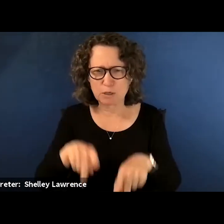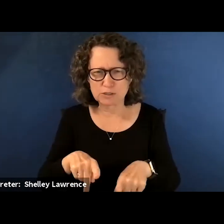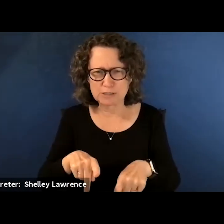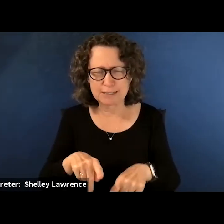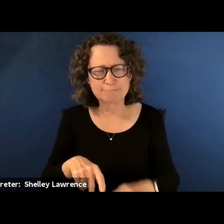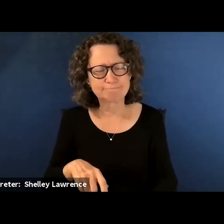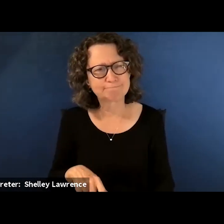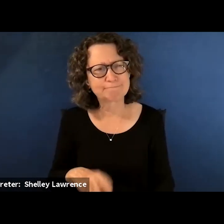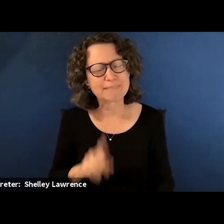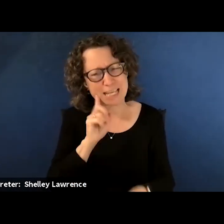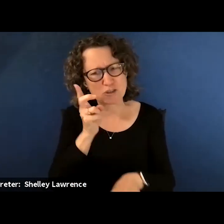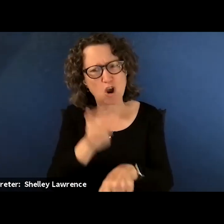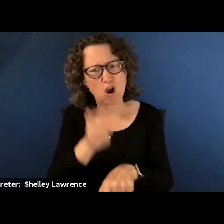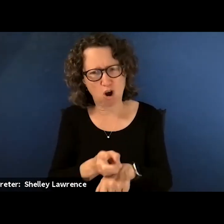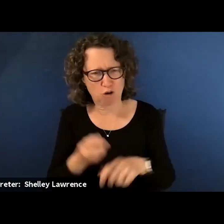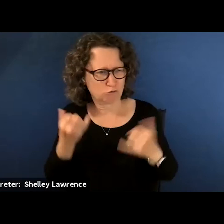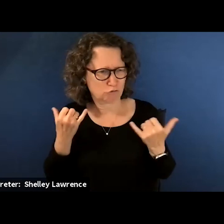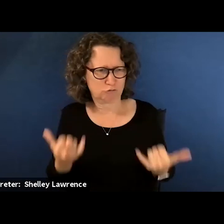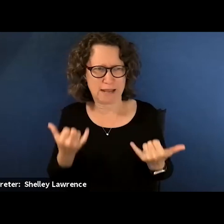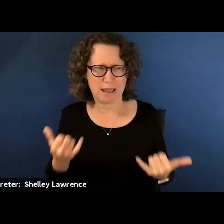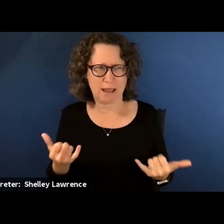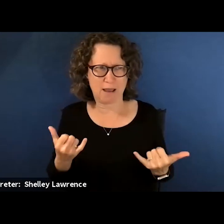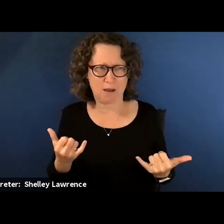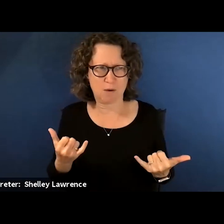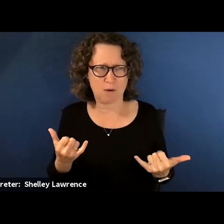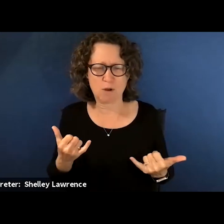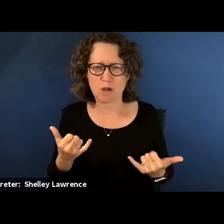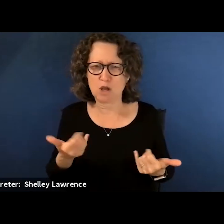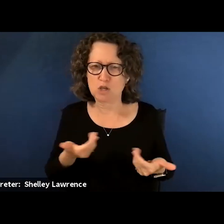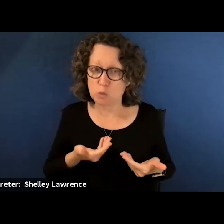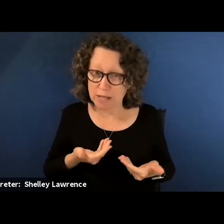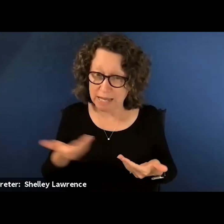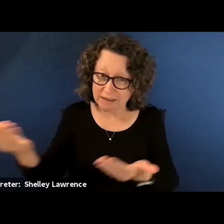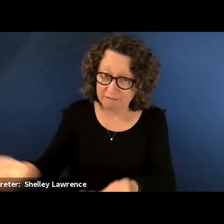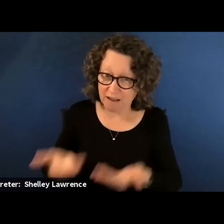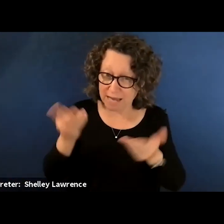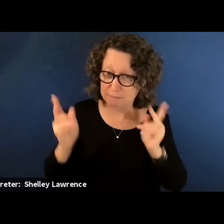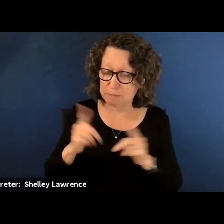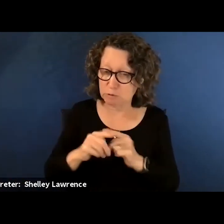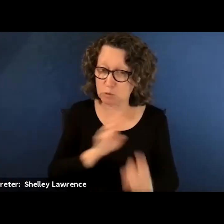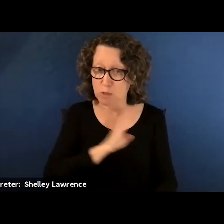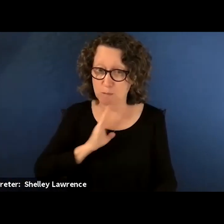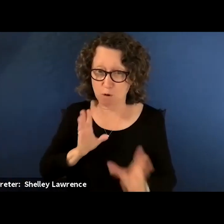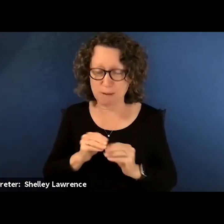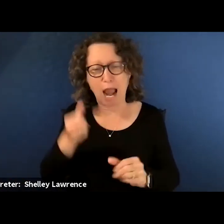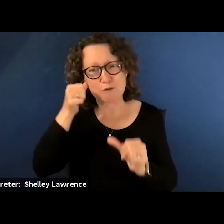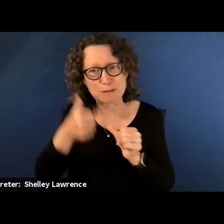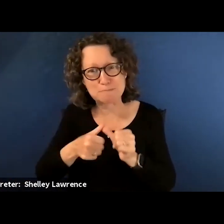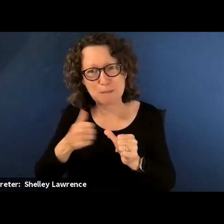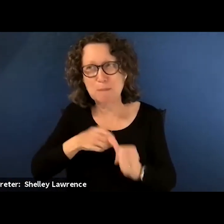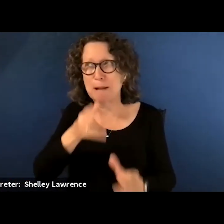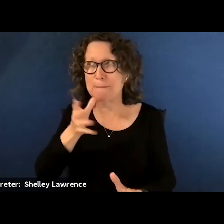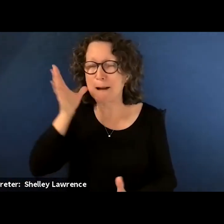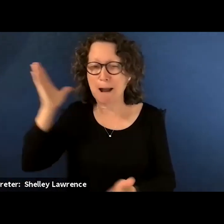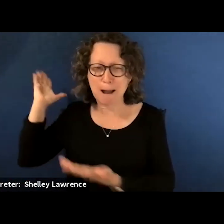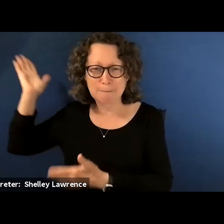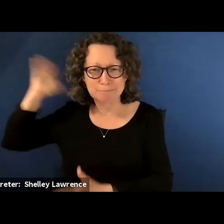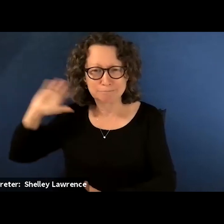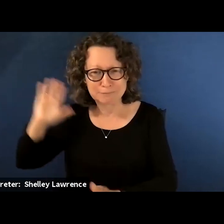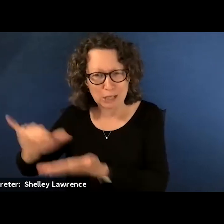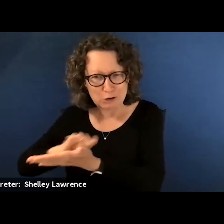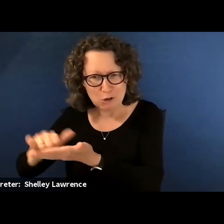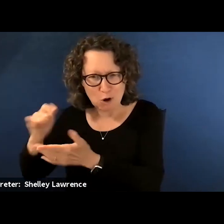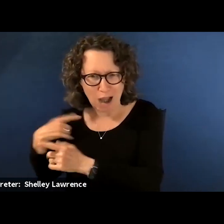It's really hard right now to invite people to the board meetings. And I remember my mom bringing me to the board meetings back in New York